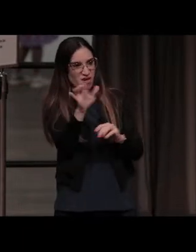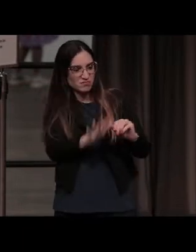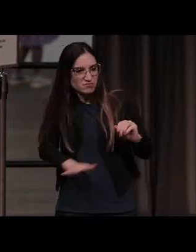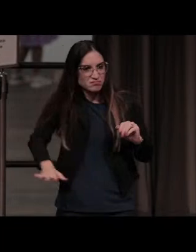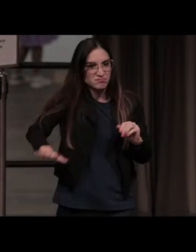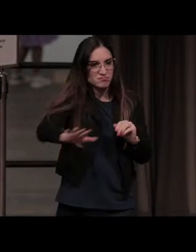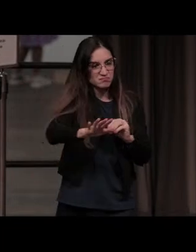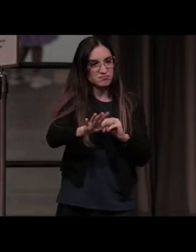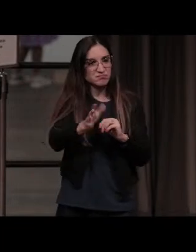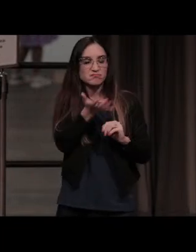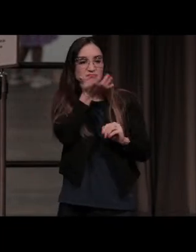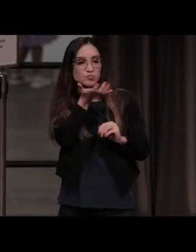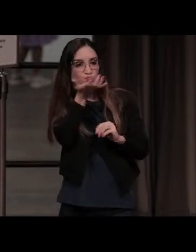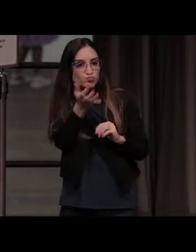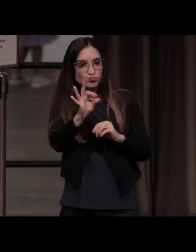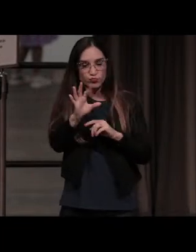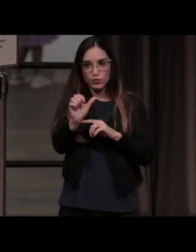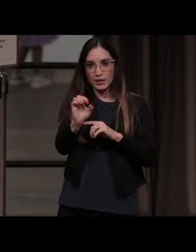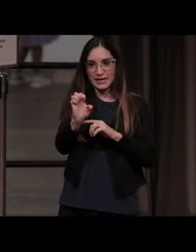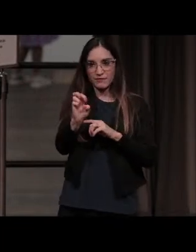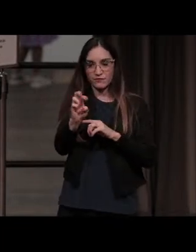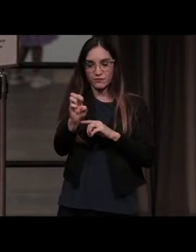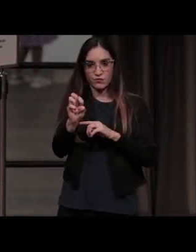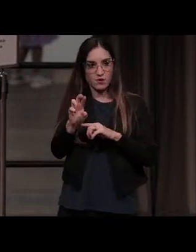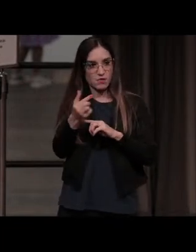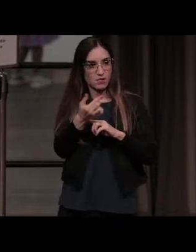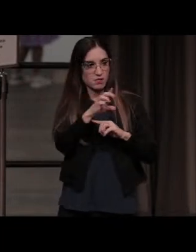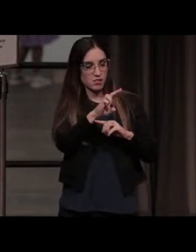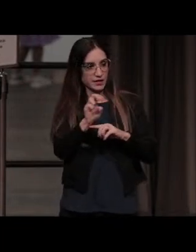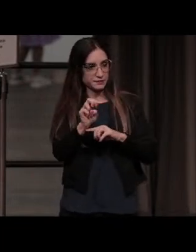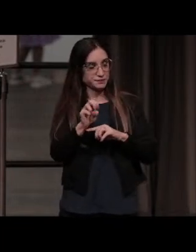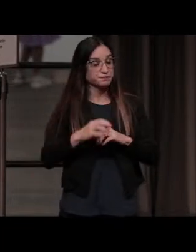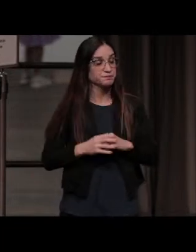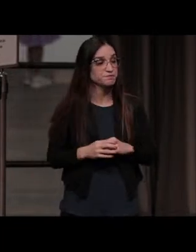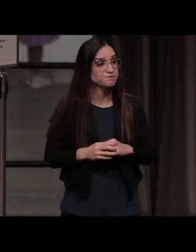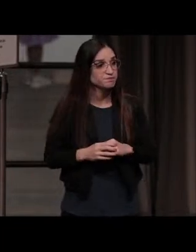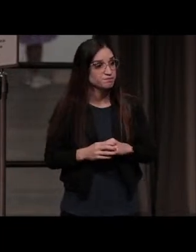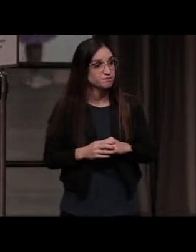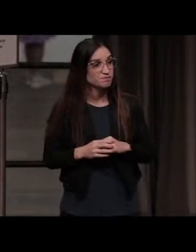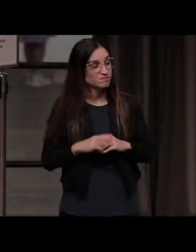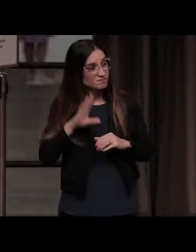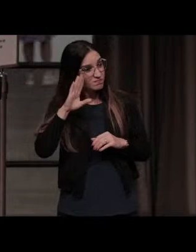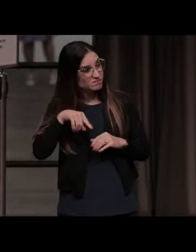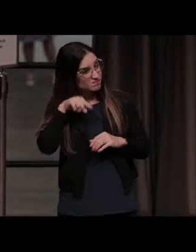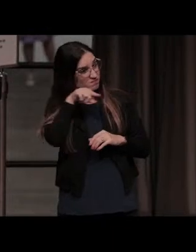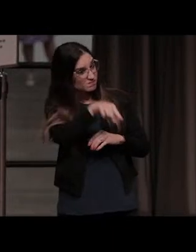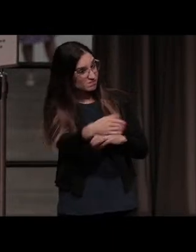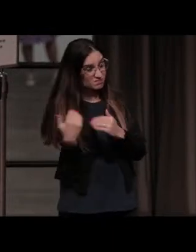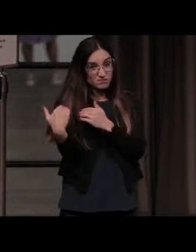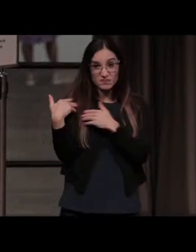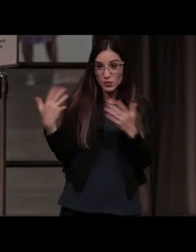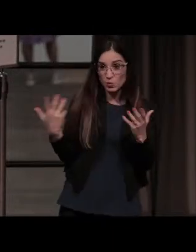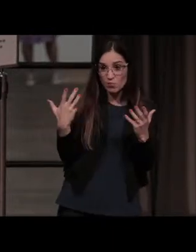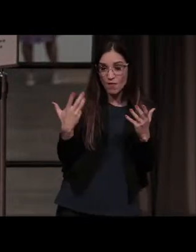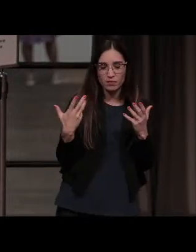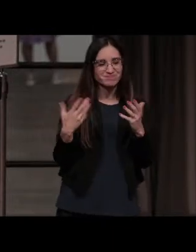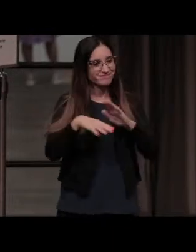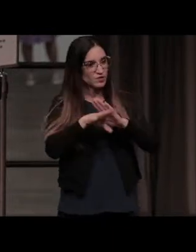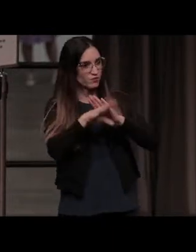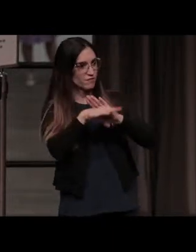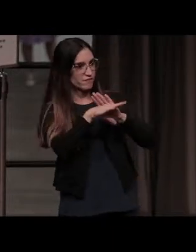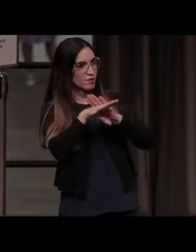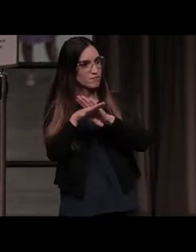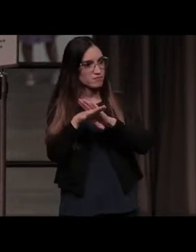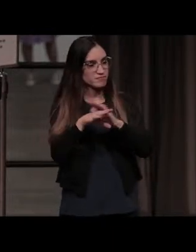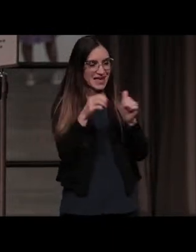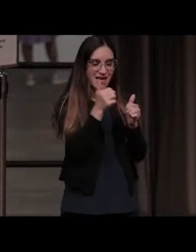work is a part of the museum's digital commission series. Houston also created the film Every Step is a